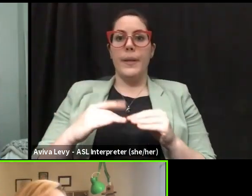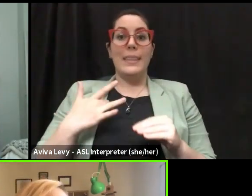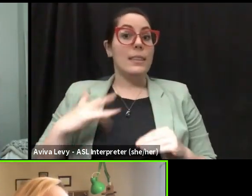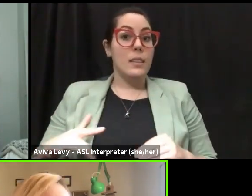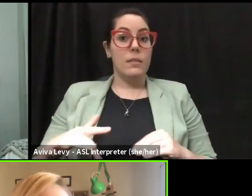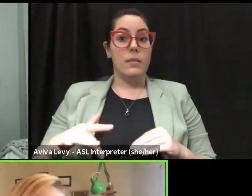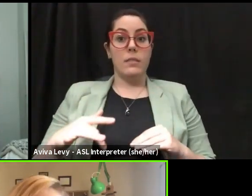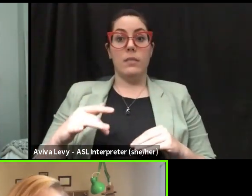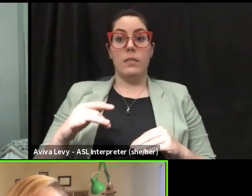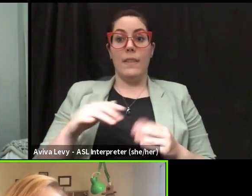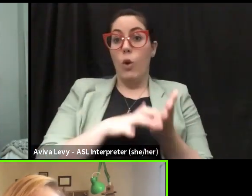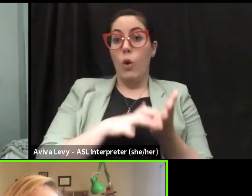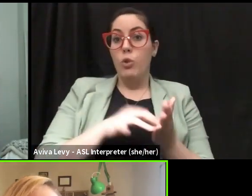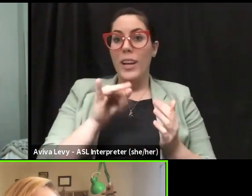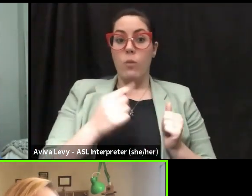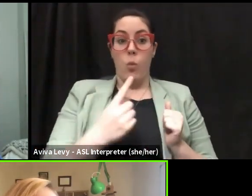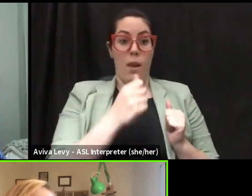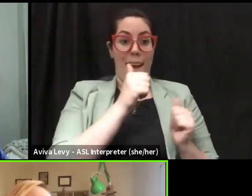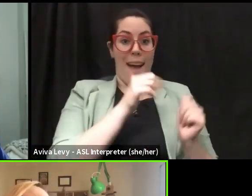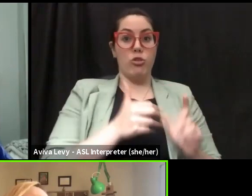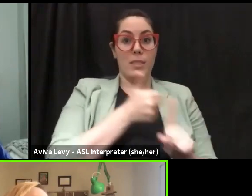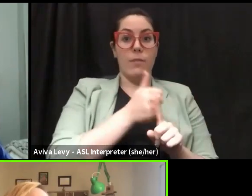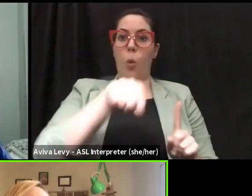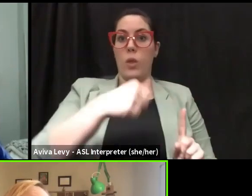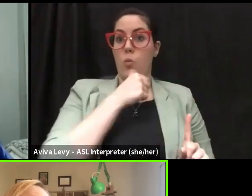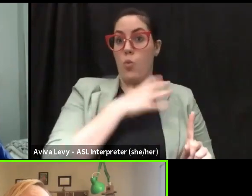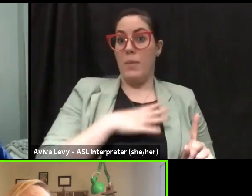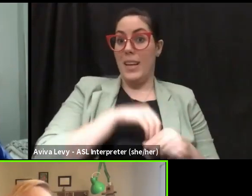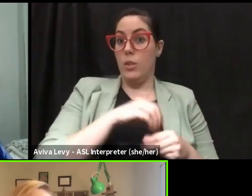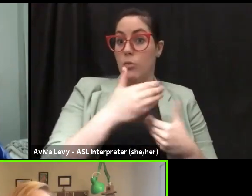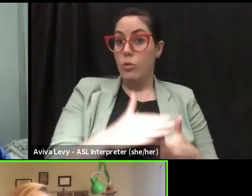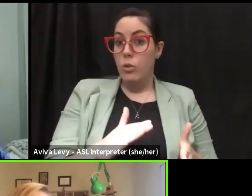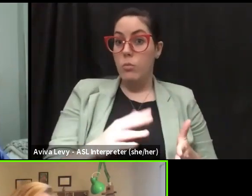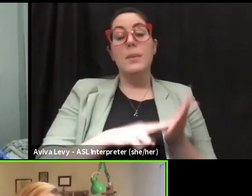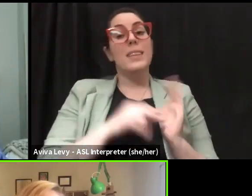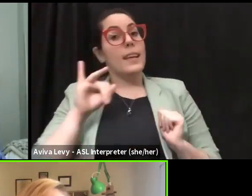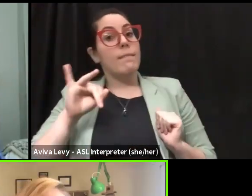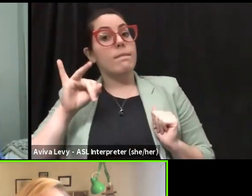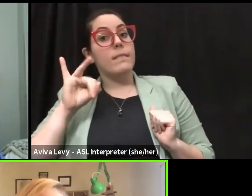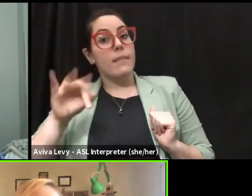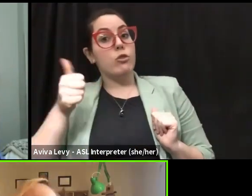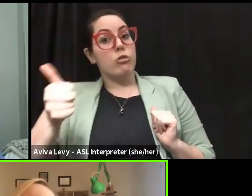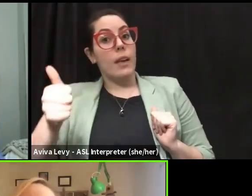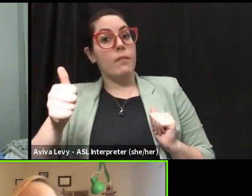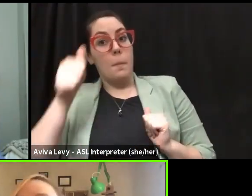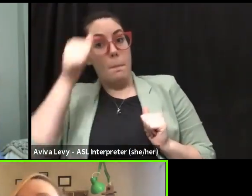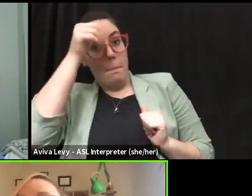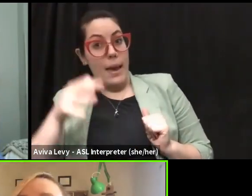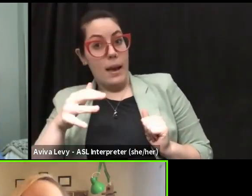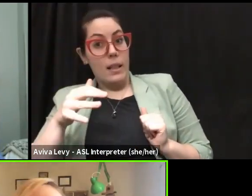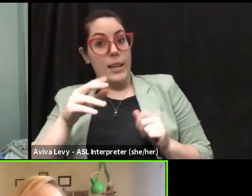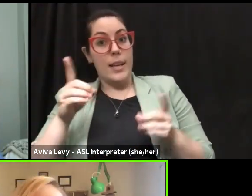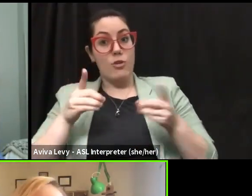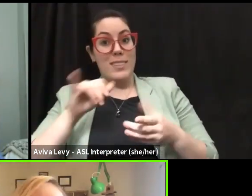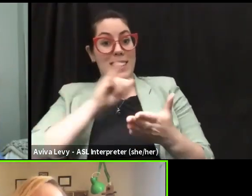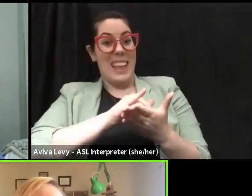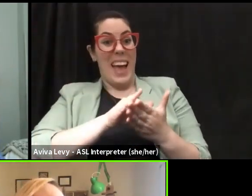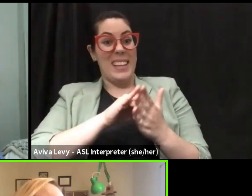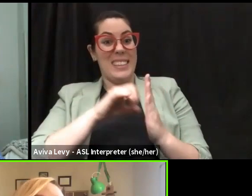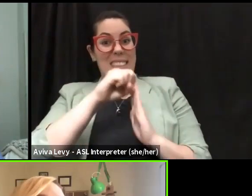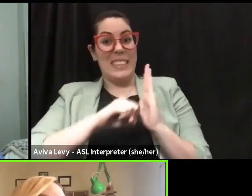who's the only woman in the room. And so that's a great opportunity if you're a male director and you're directing that scene to consciously,